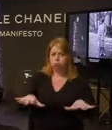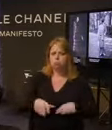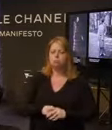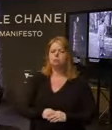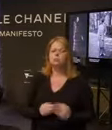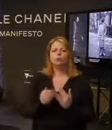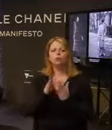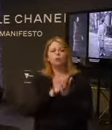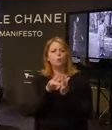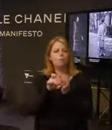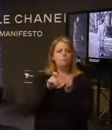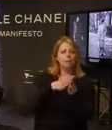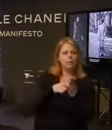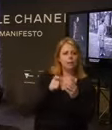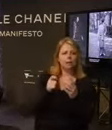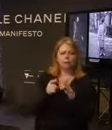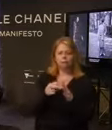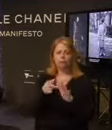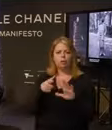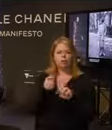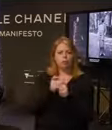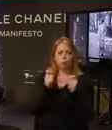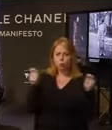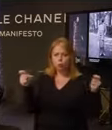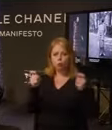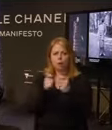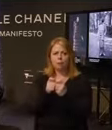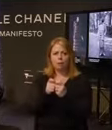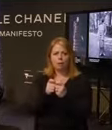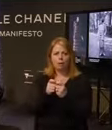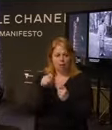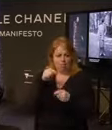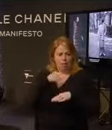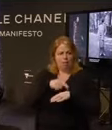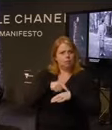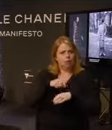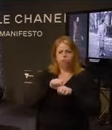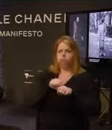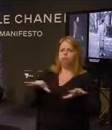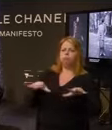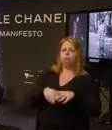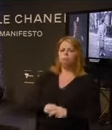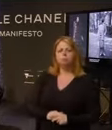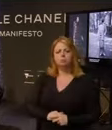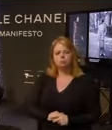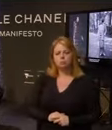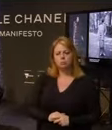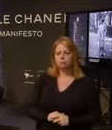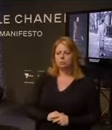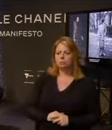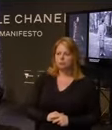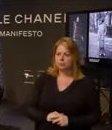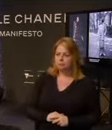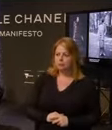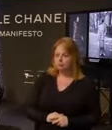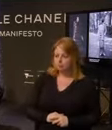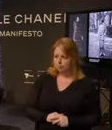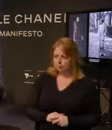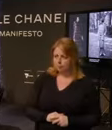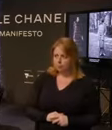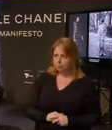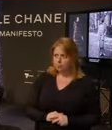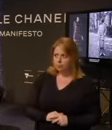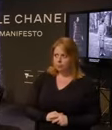media, through newspapers and things, which was really just happening at that moment, which was very important. I think, you